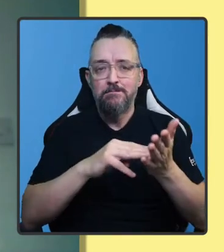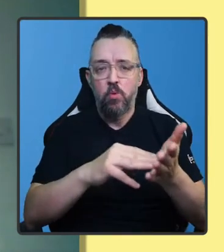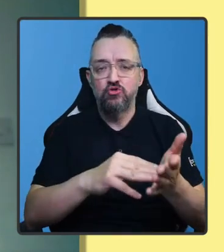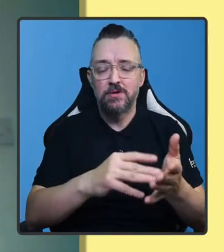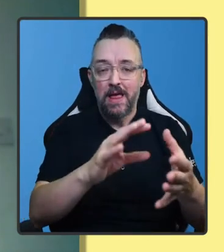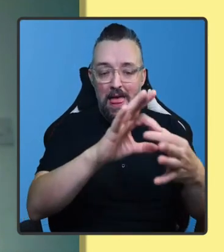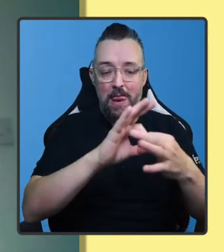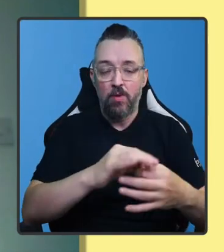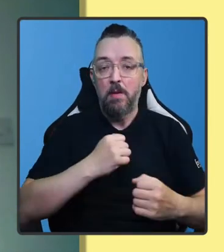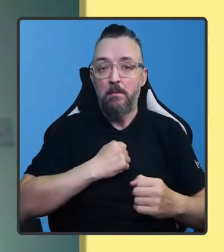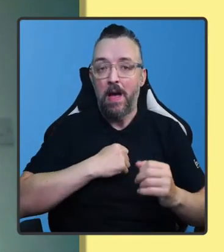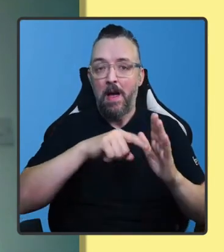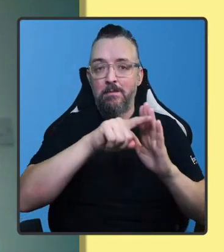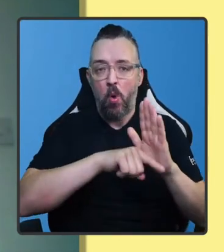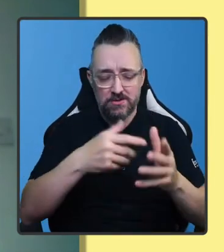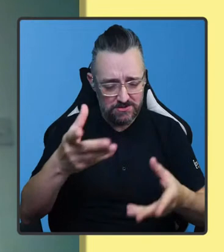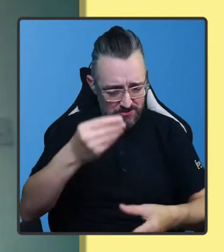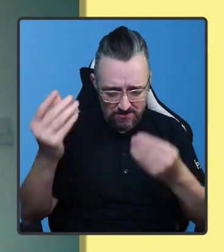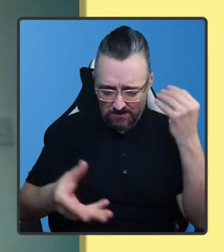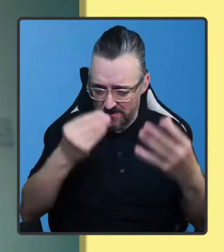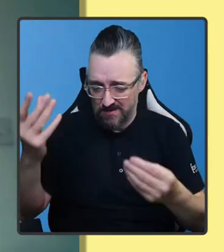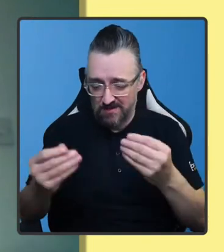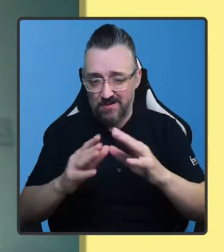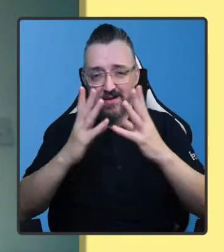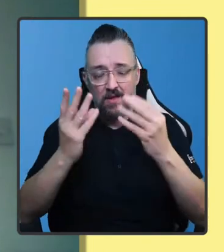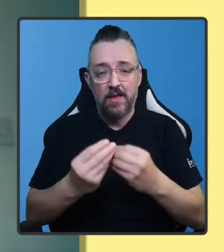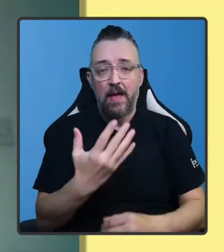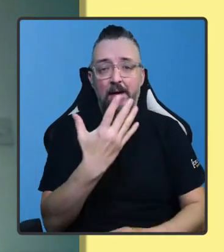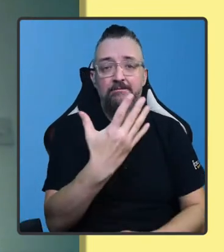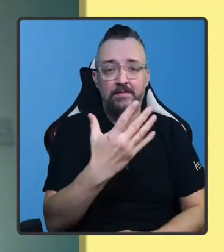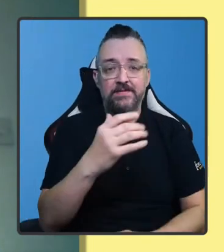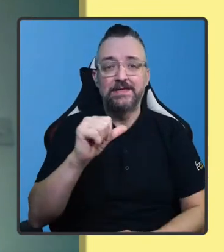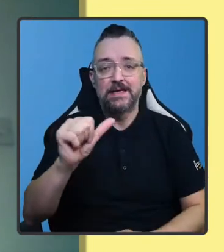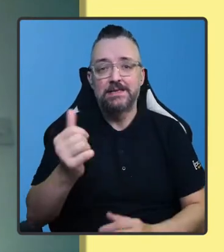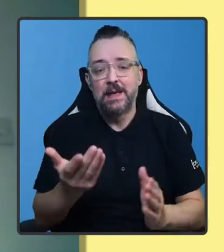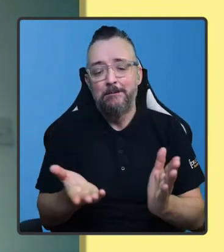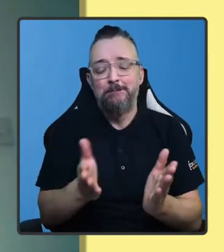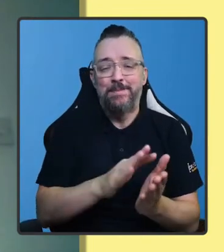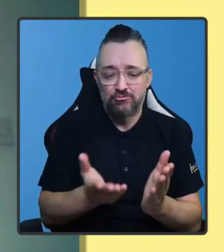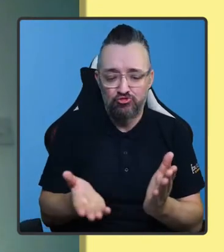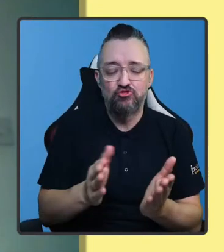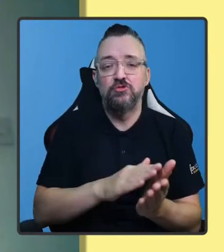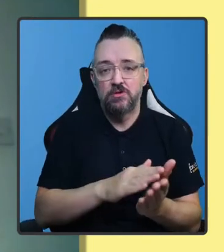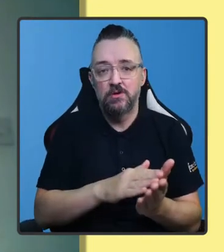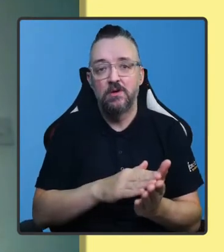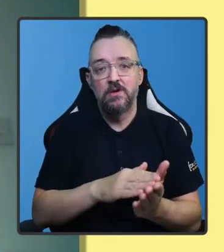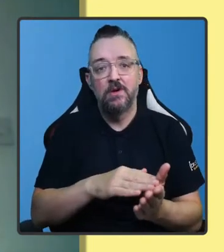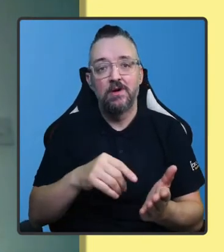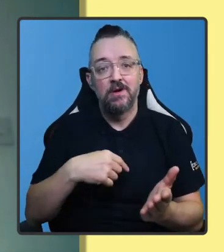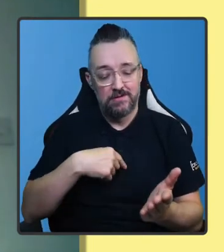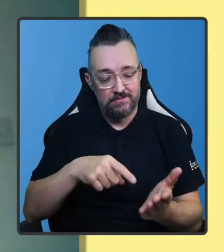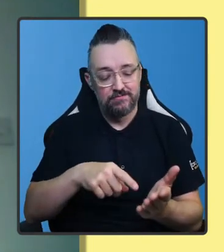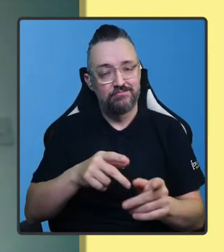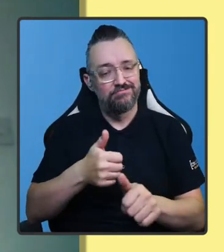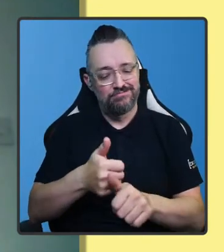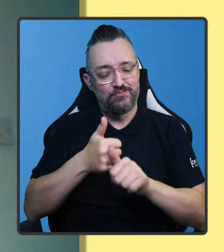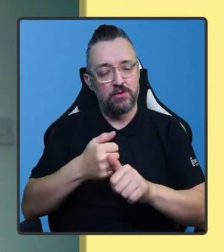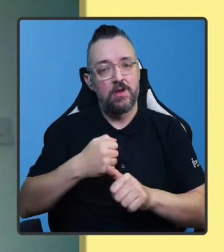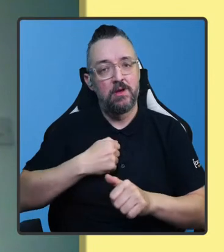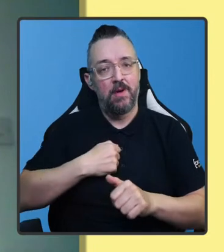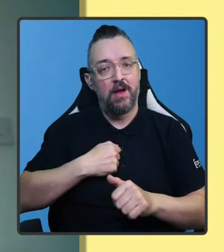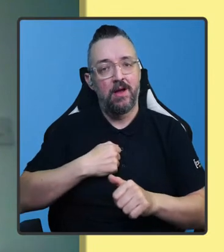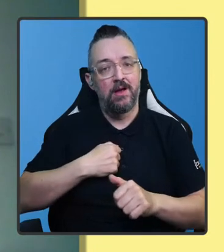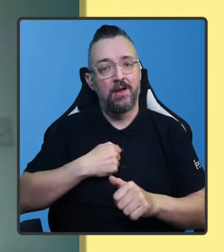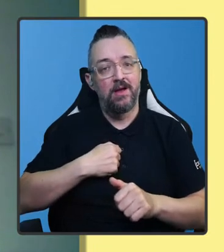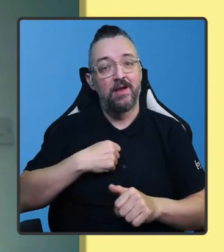policy area, 56 pages of them, and they drove what I did as a minister. So this is not an